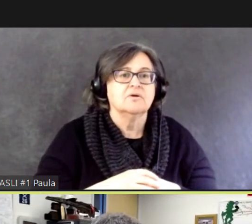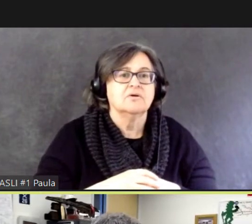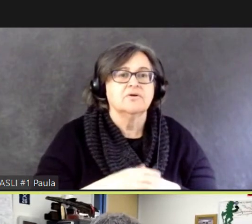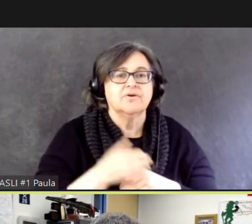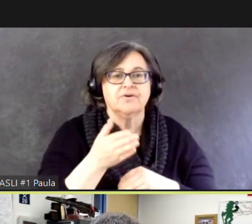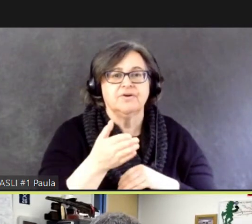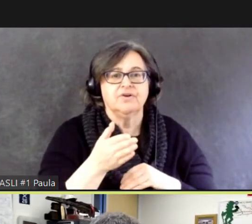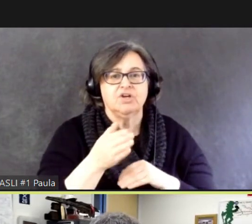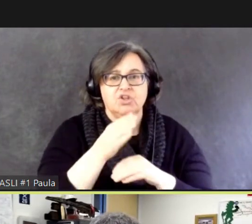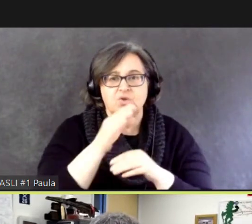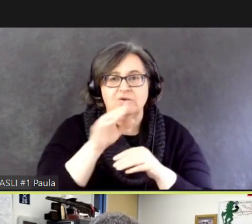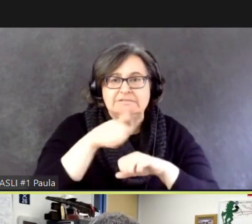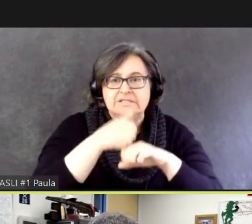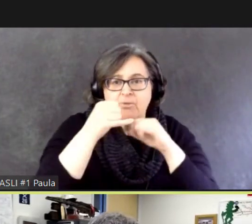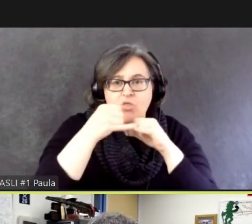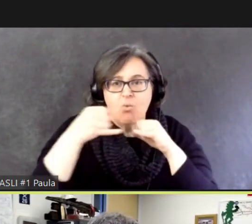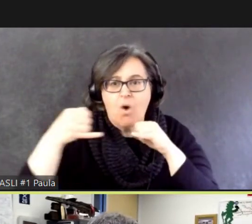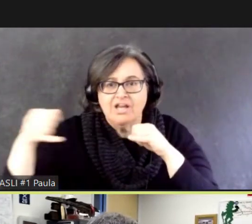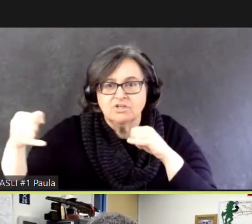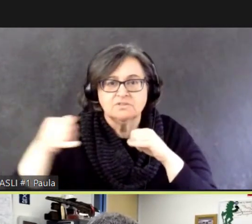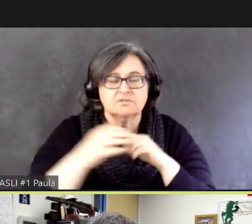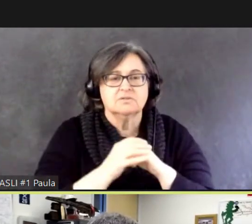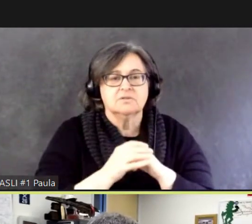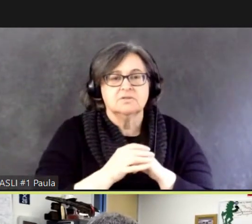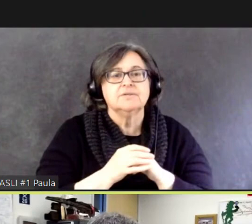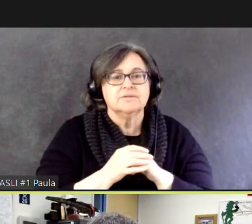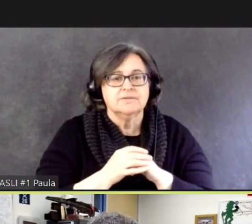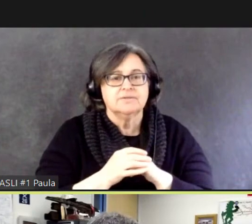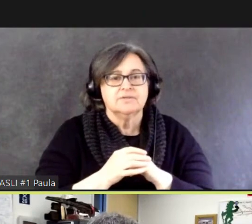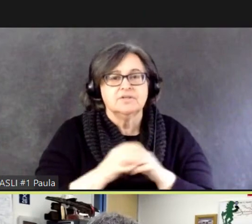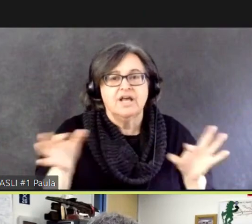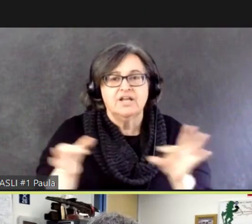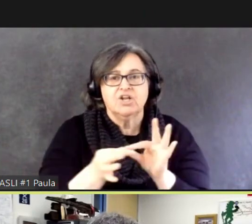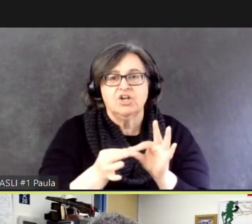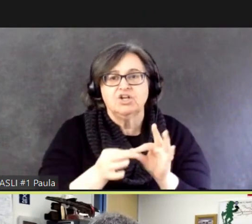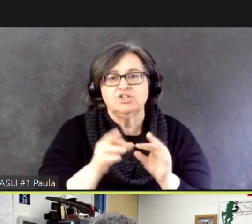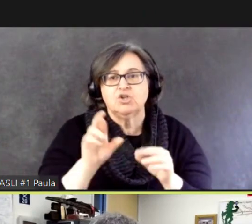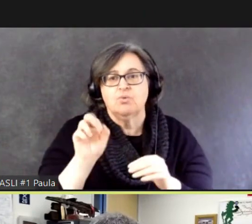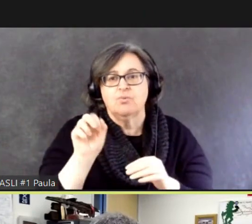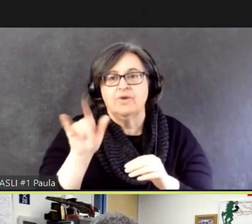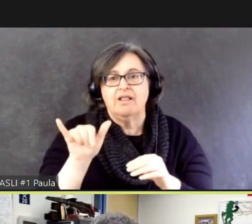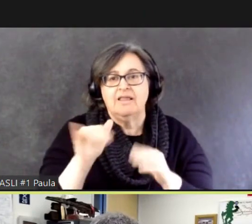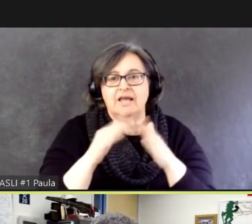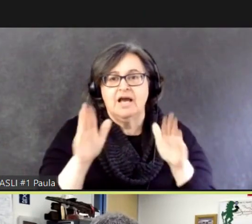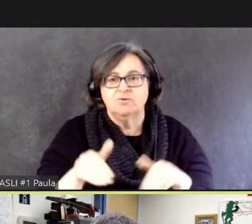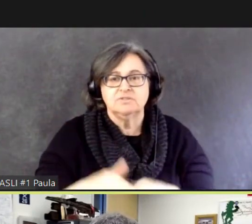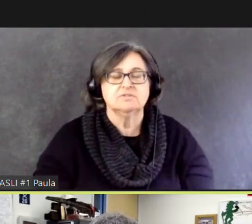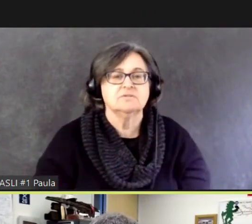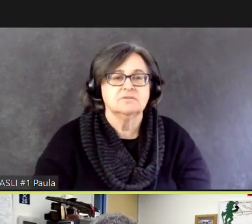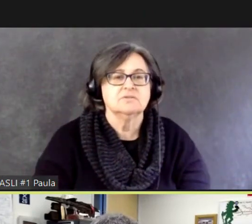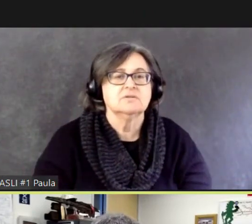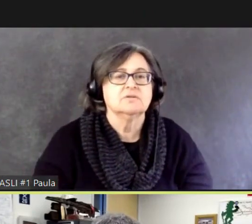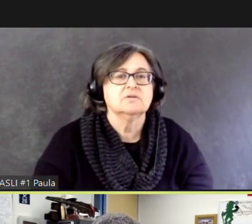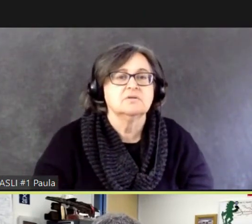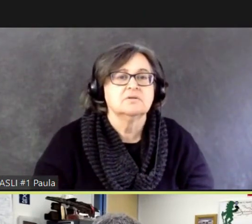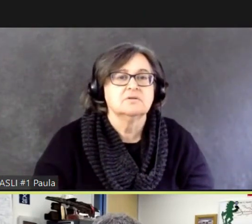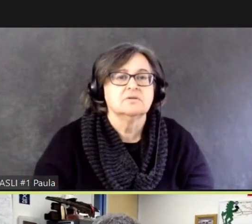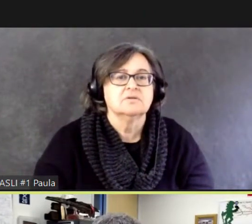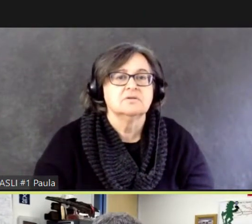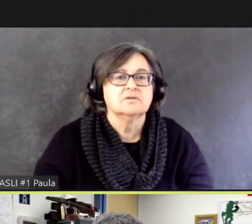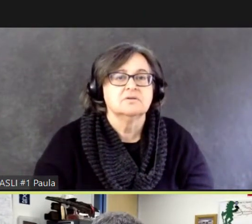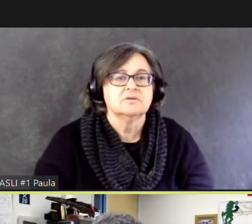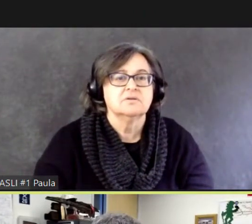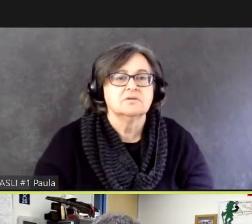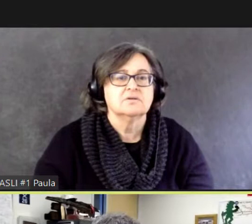Here they are wiring up those stand that you just saw and connecting it to the relay house proper. Next slide.